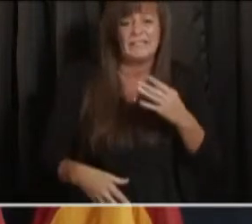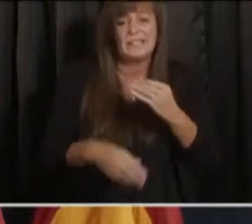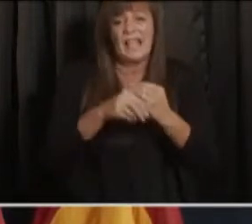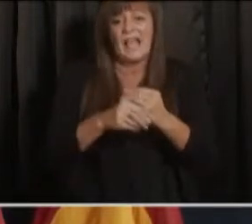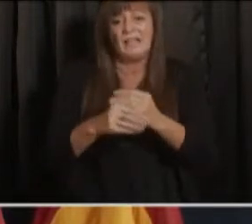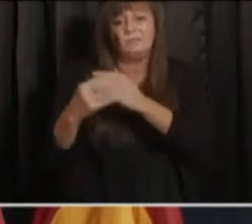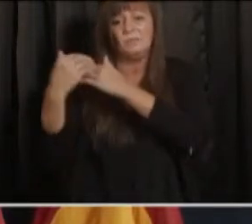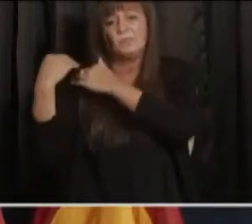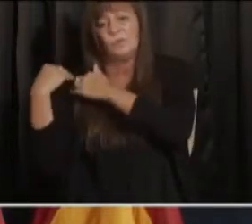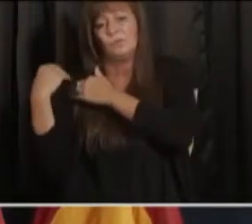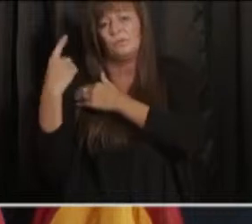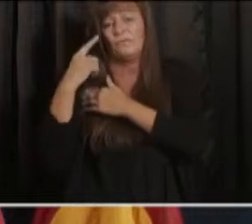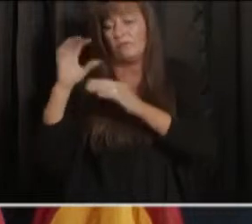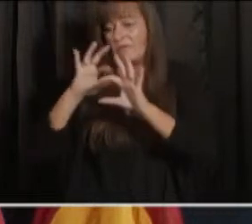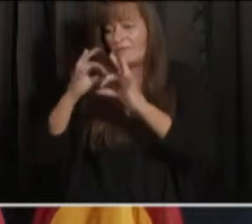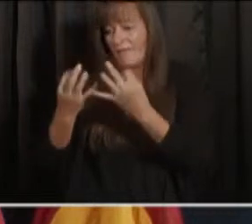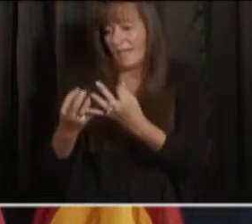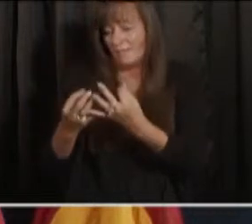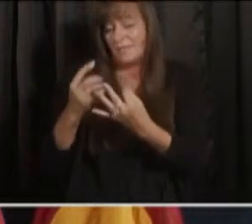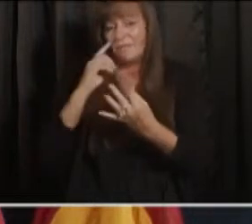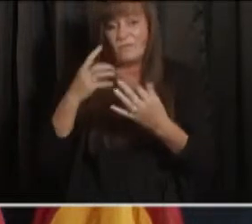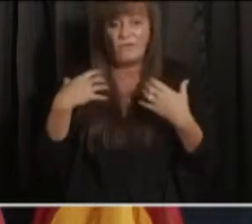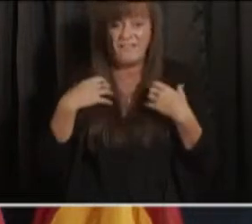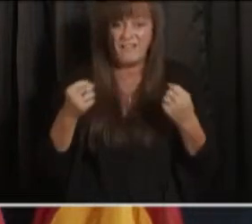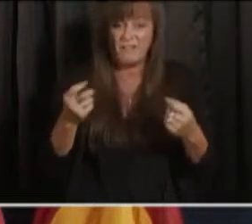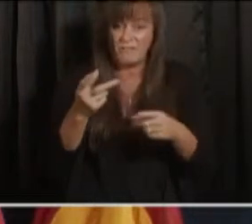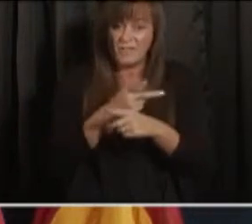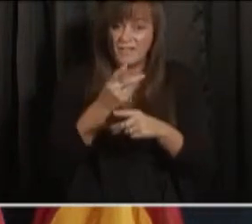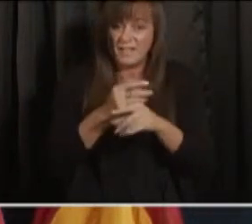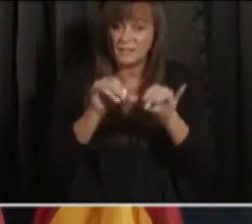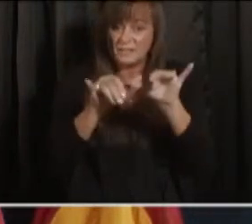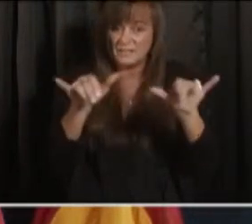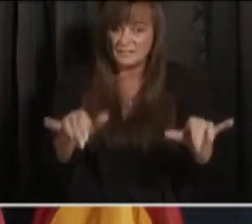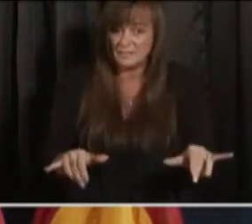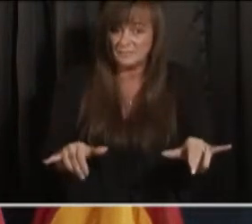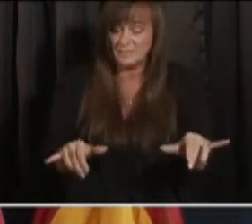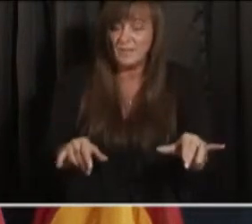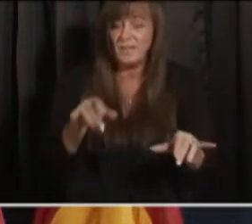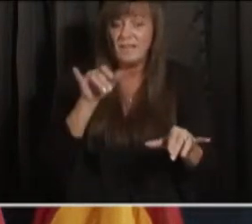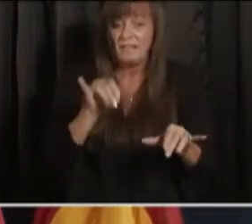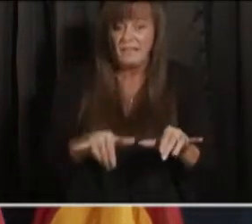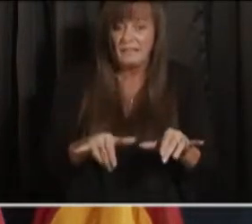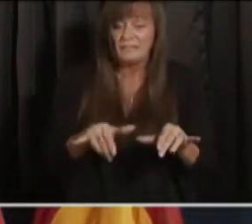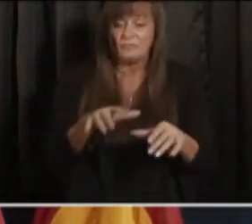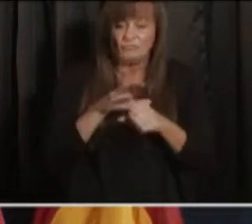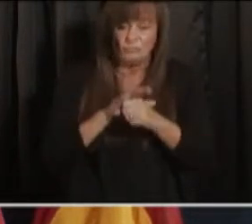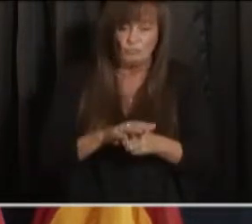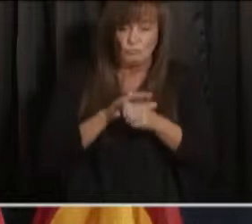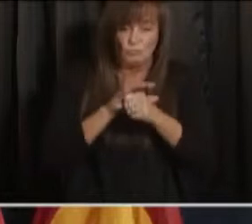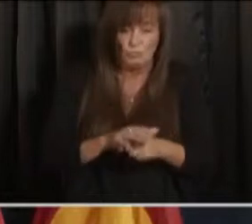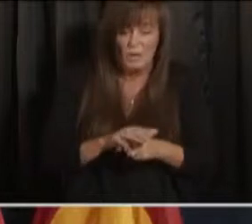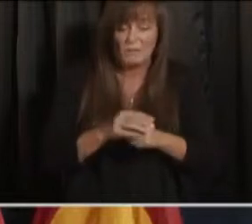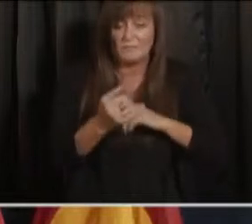burden, not only for these families, but for the healthcare system. The collective stress, anxiety, social isolation, and grief has